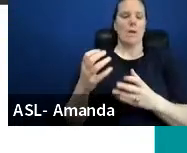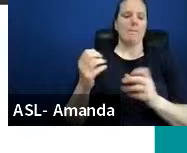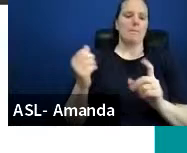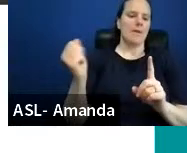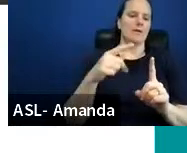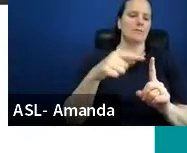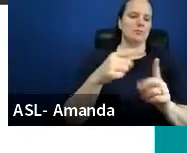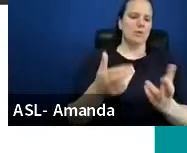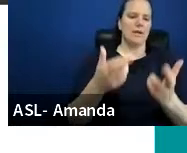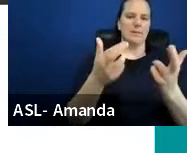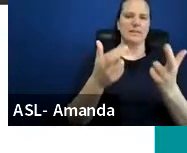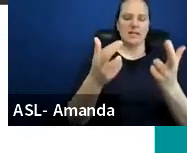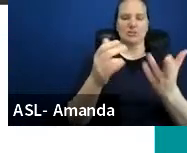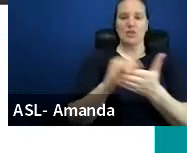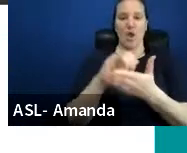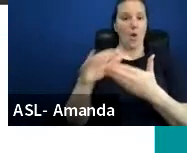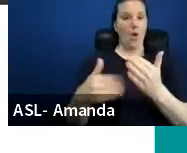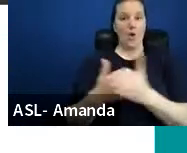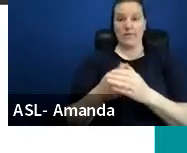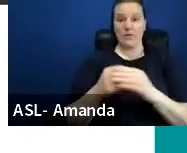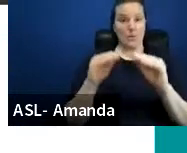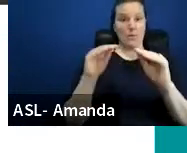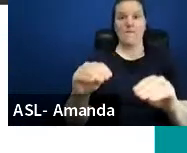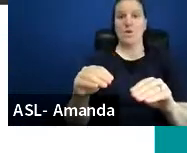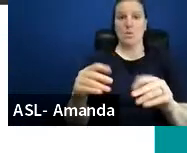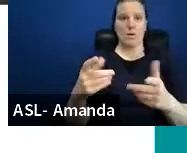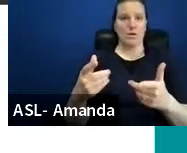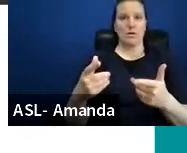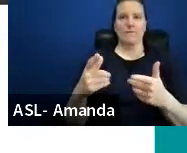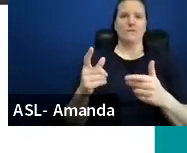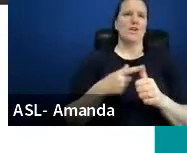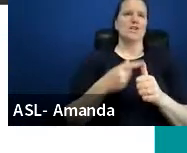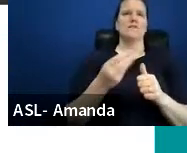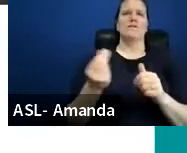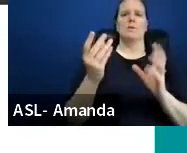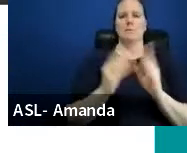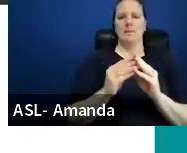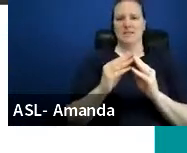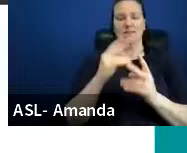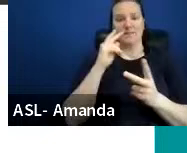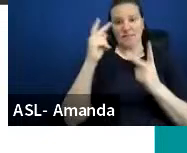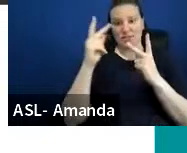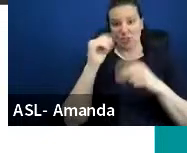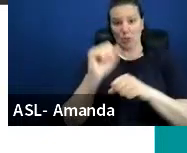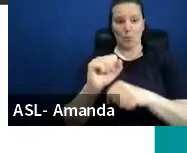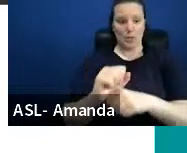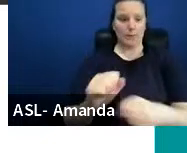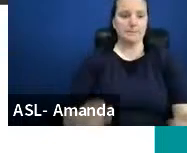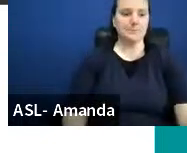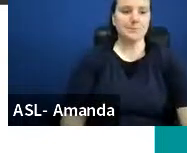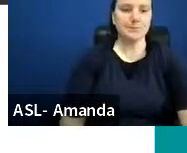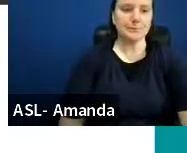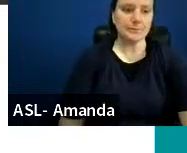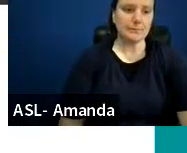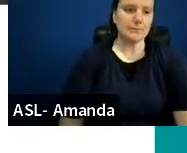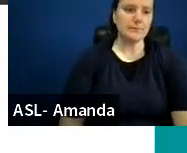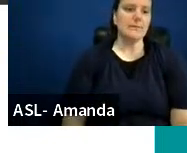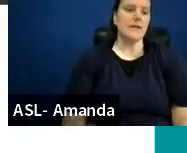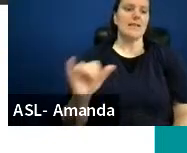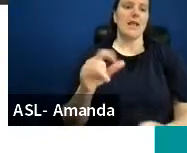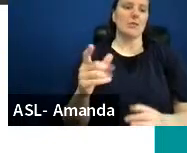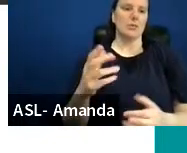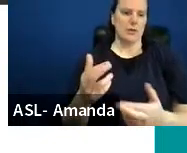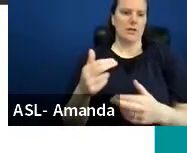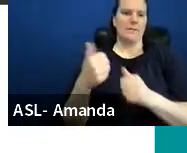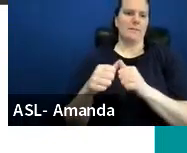of the recommendations that you all had put forward kind of in our first few meetings where we were doing the visioning work. As you recall, there were some